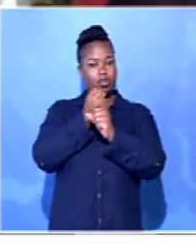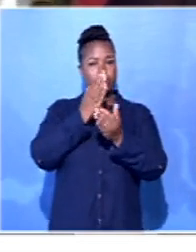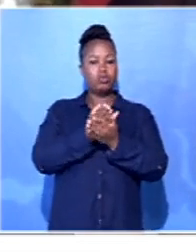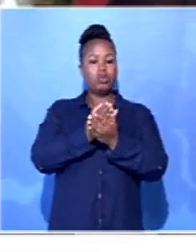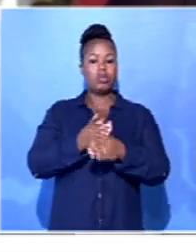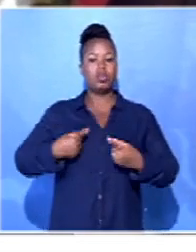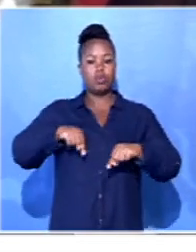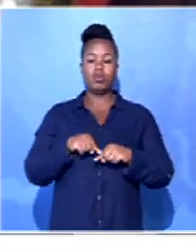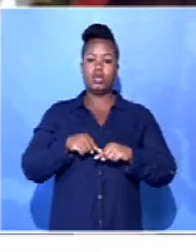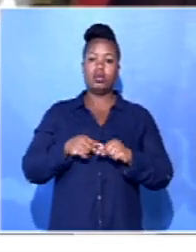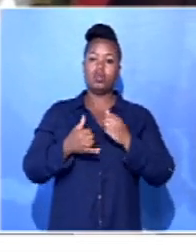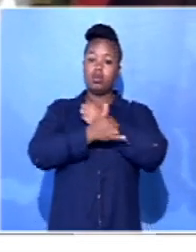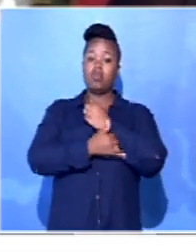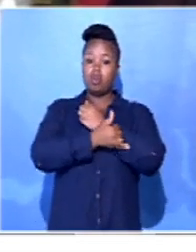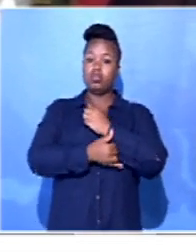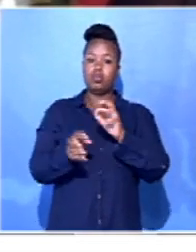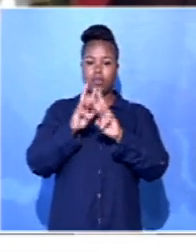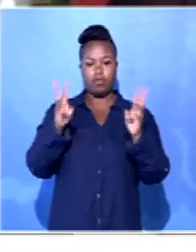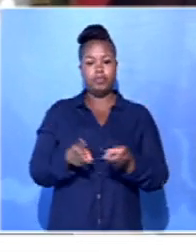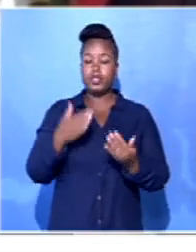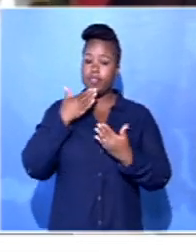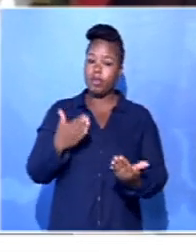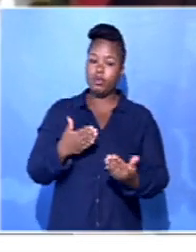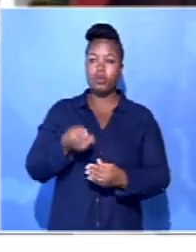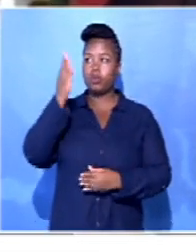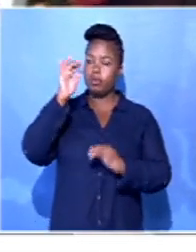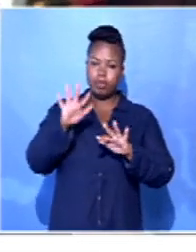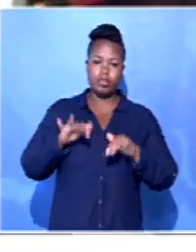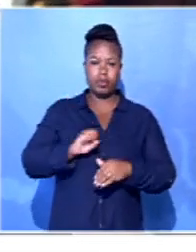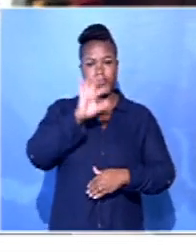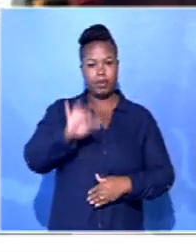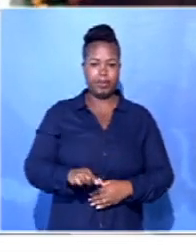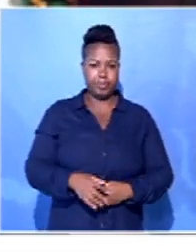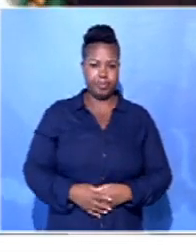a model among nations of the world. Thank you very much. God bless South Africa.